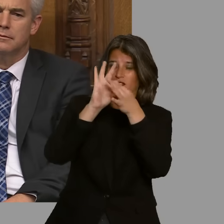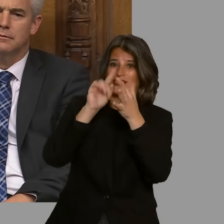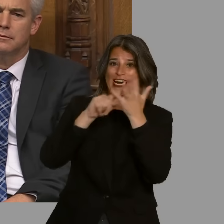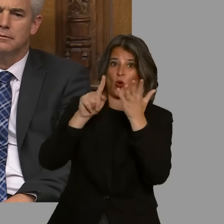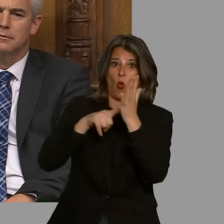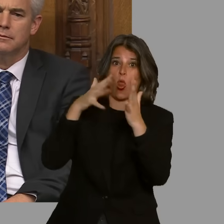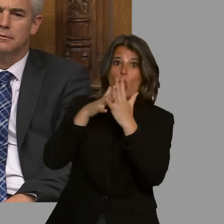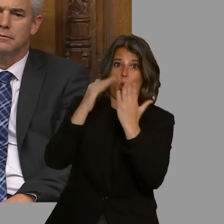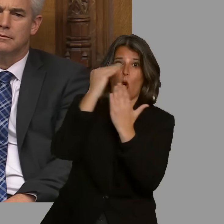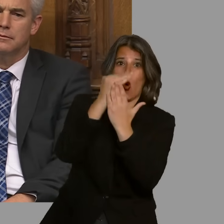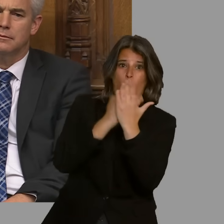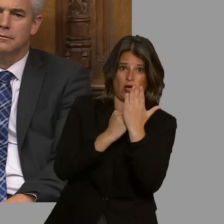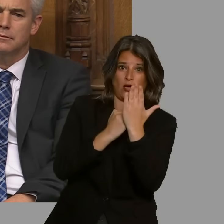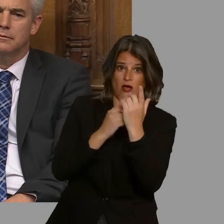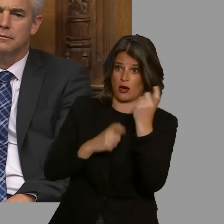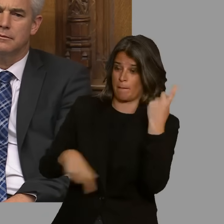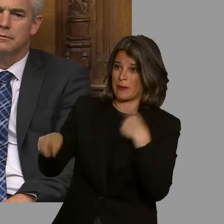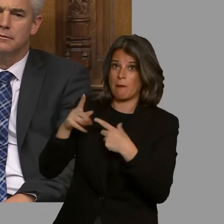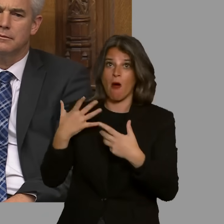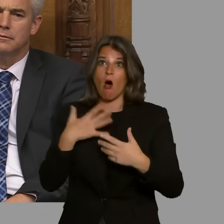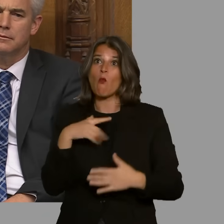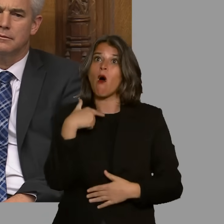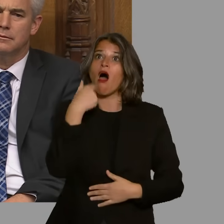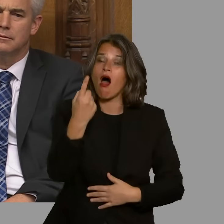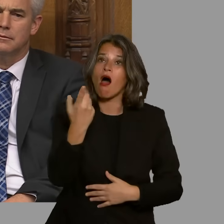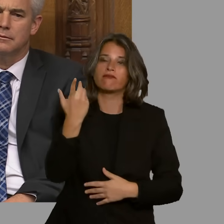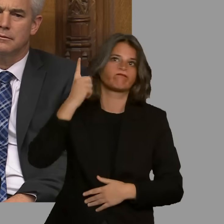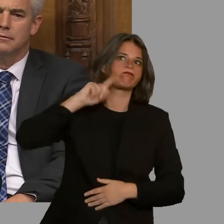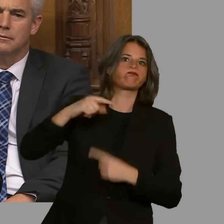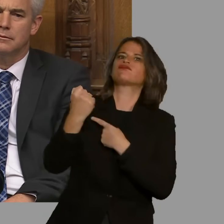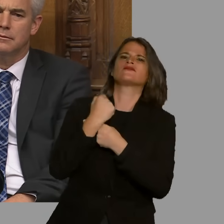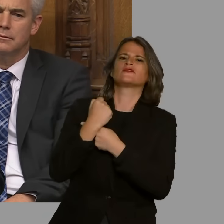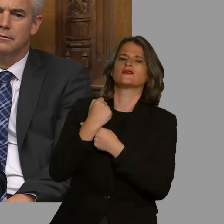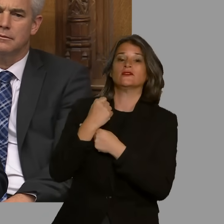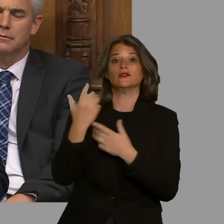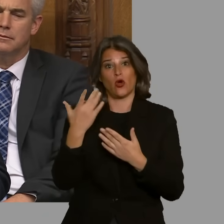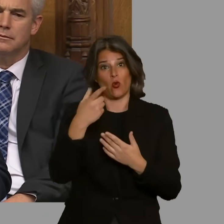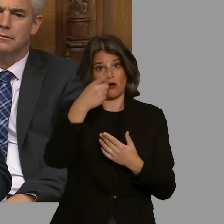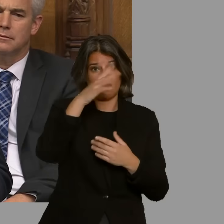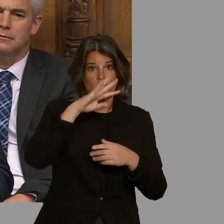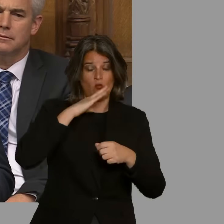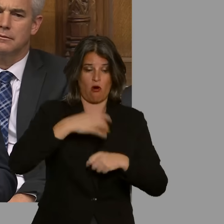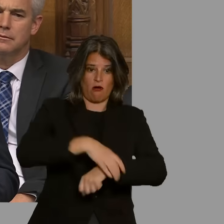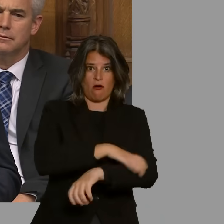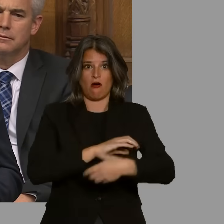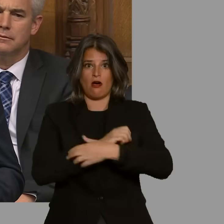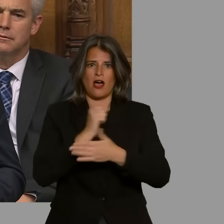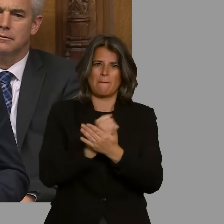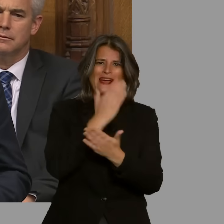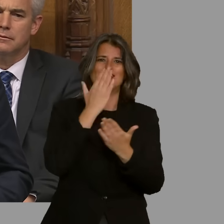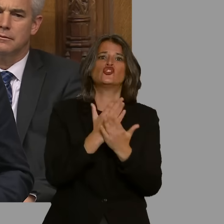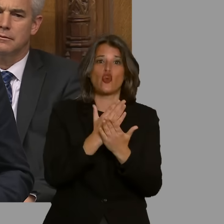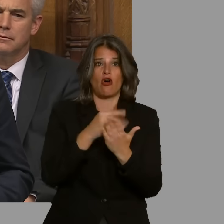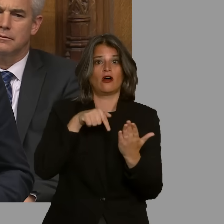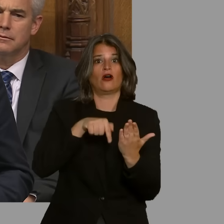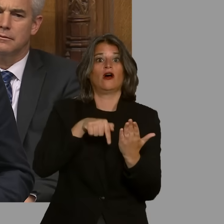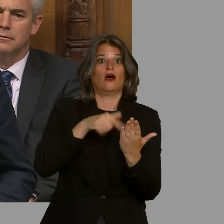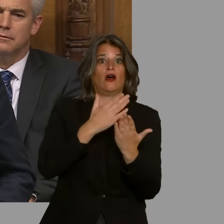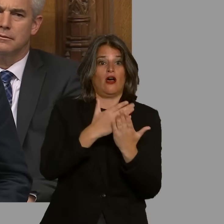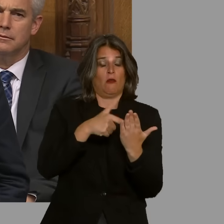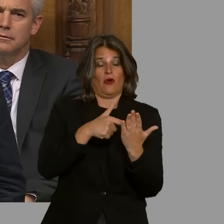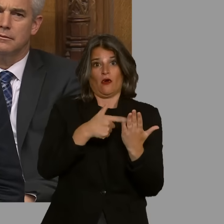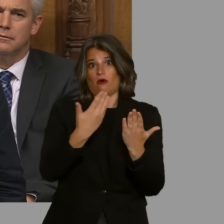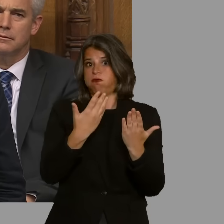damaging international trade border within our own nation and restore the birthright of the people of Northern